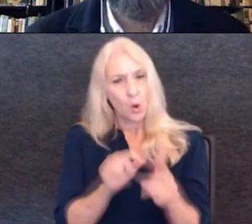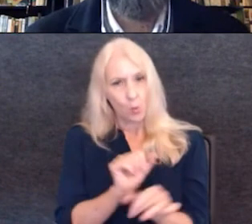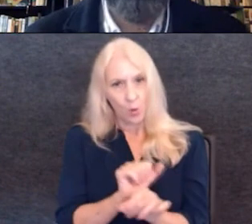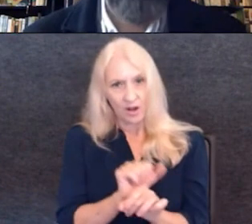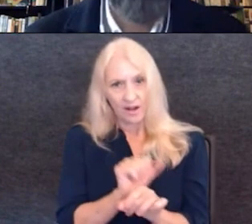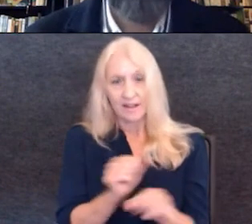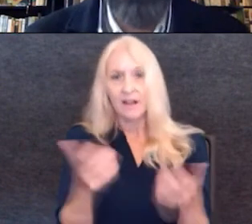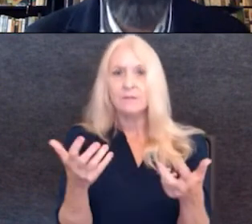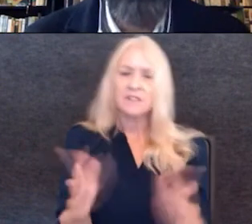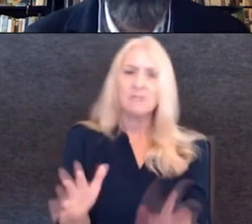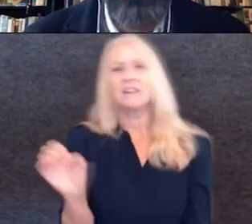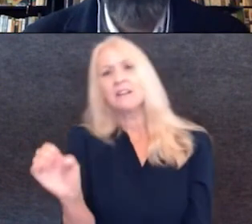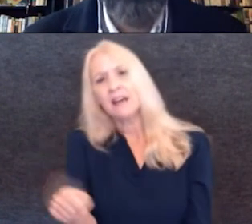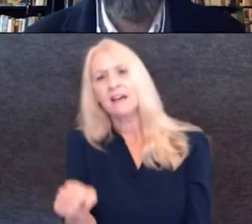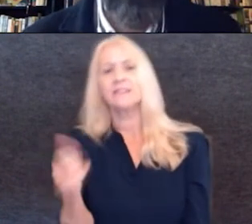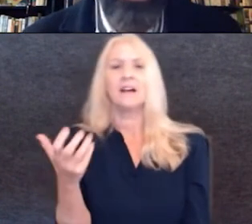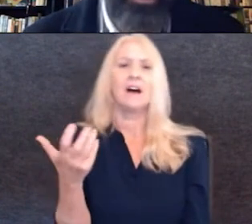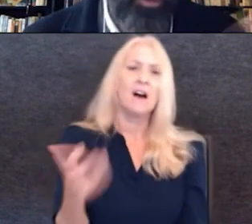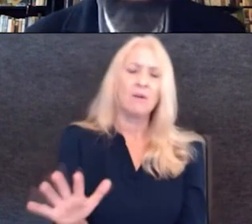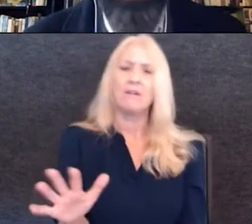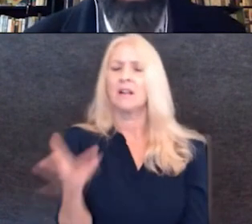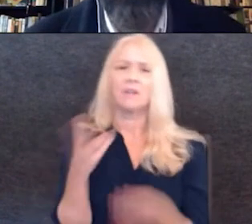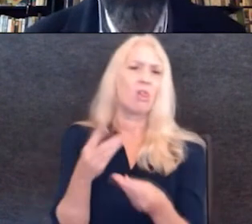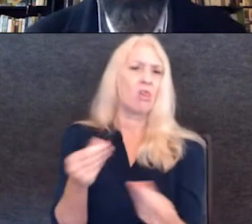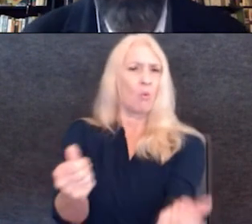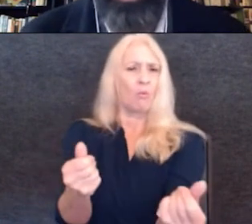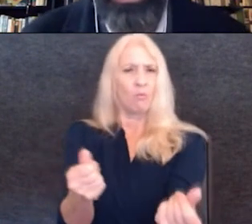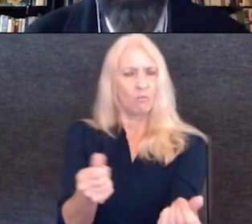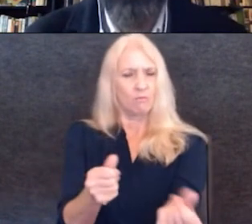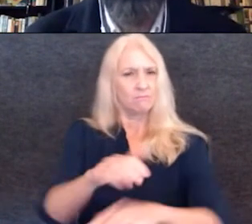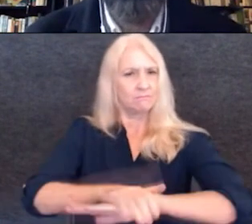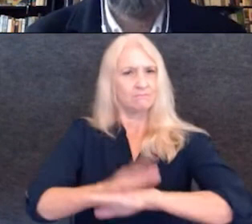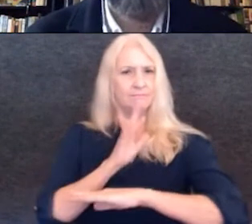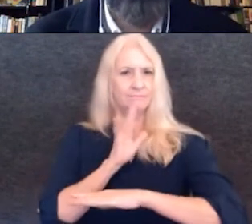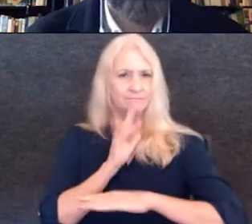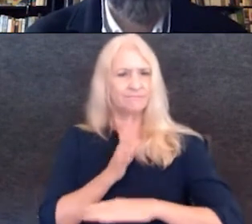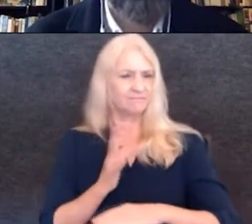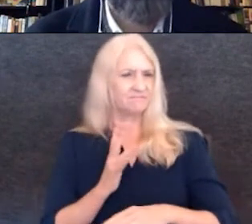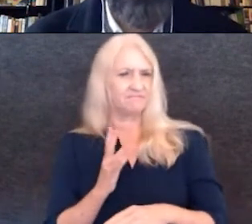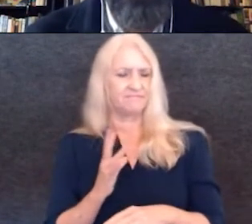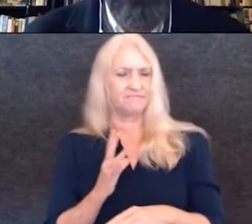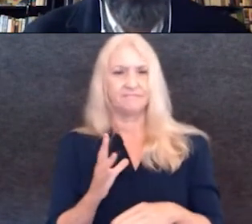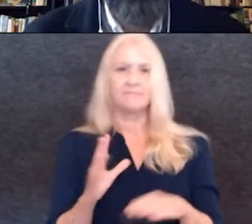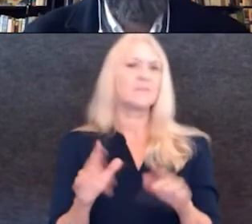already, I was already pretty fluid, or, you know, much more fluid in, with the English language.